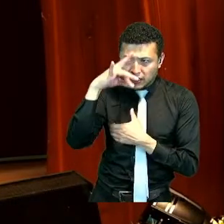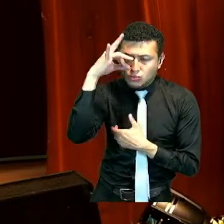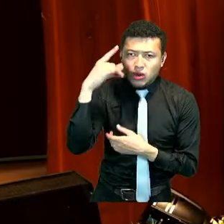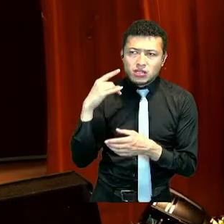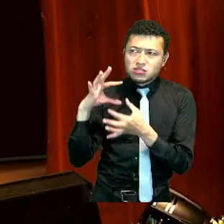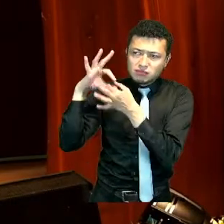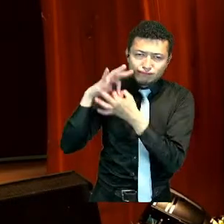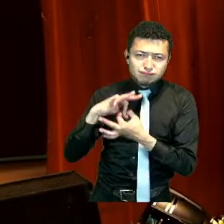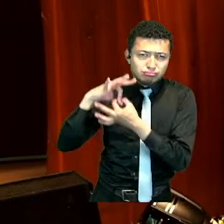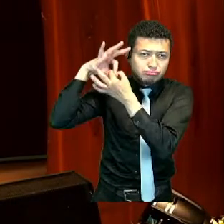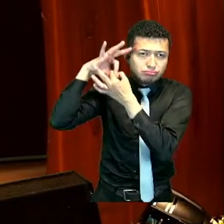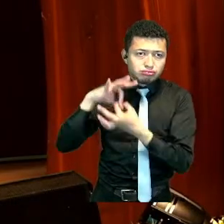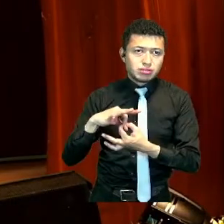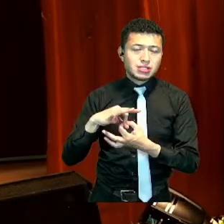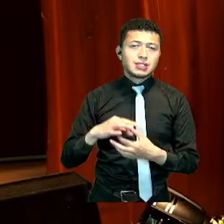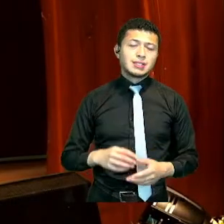spiritual